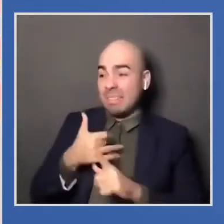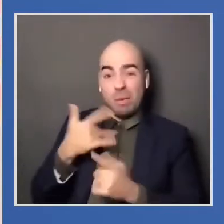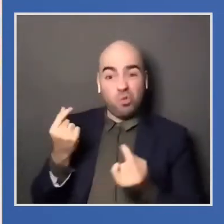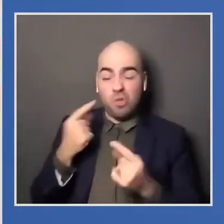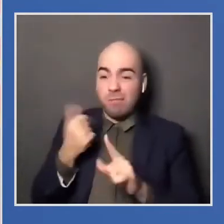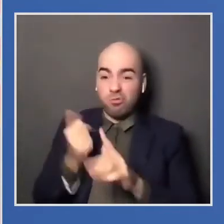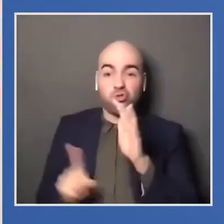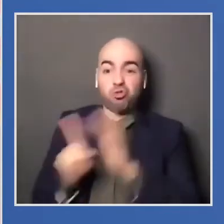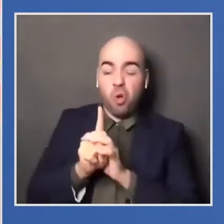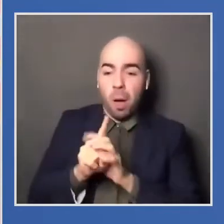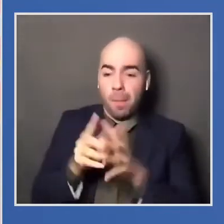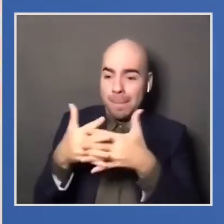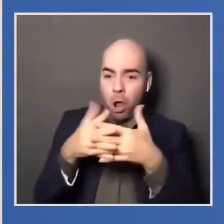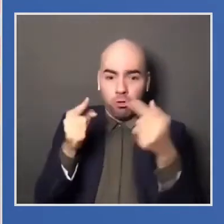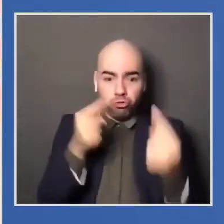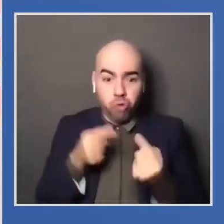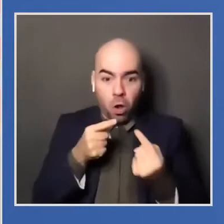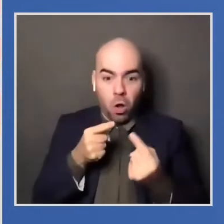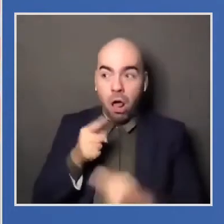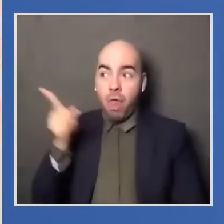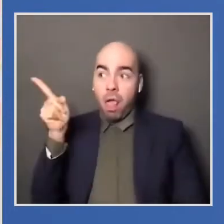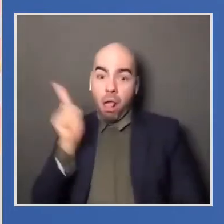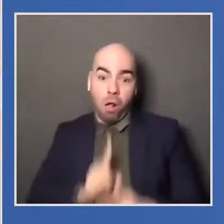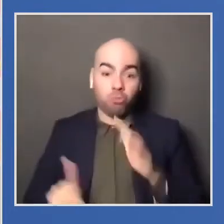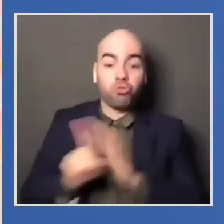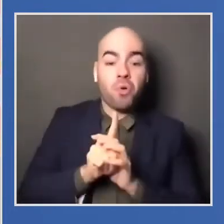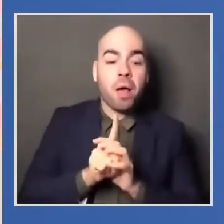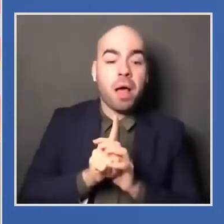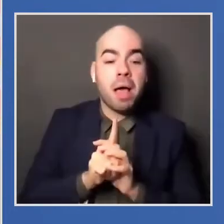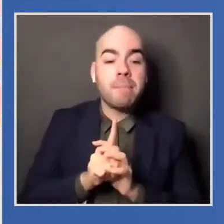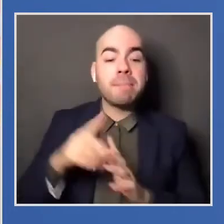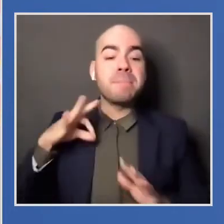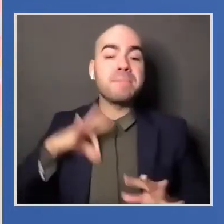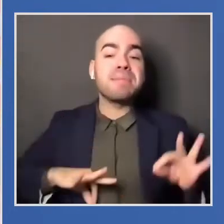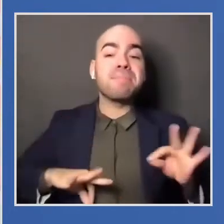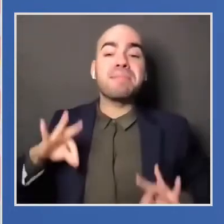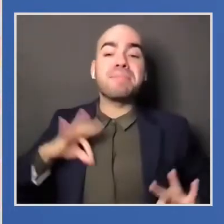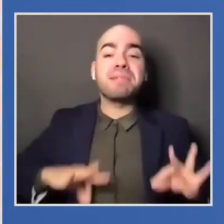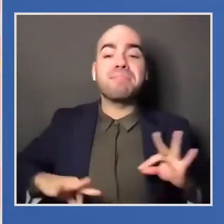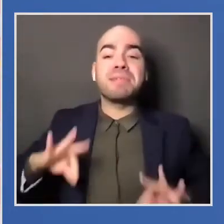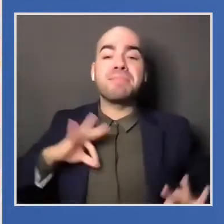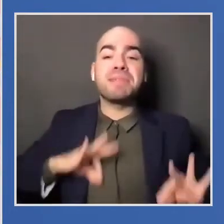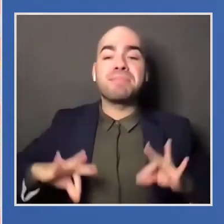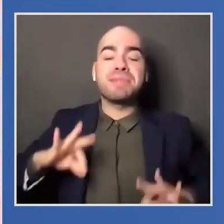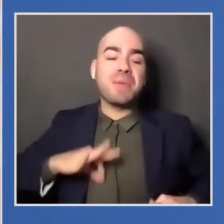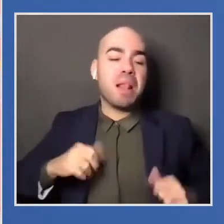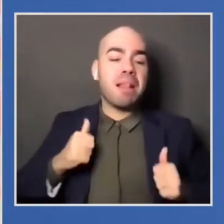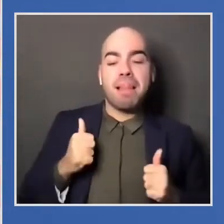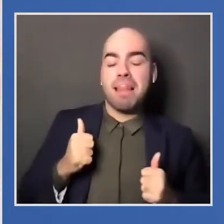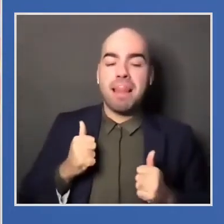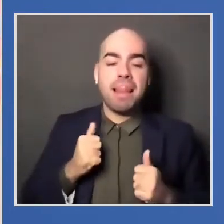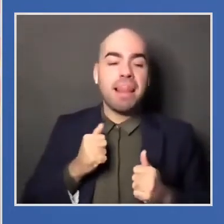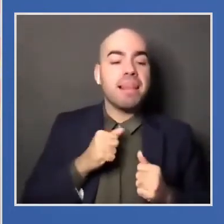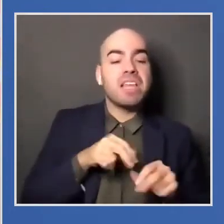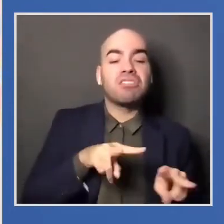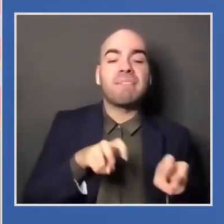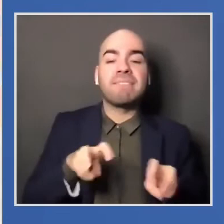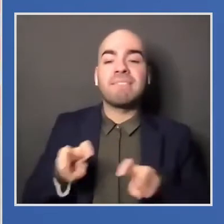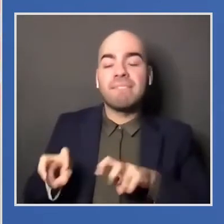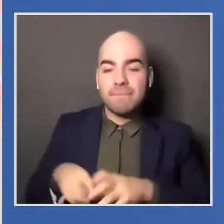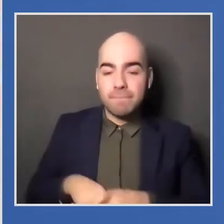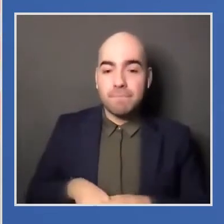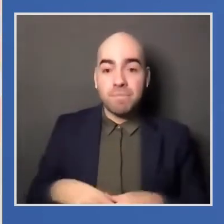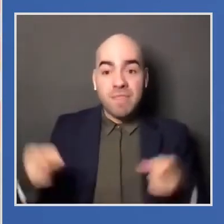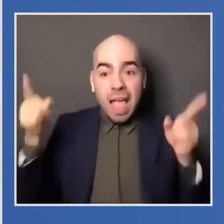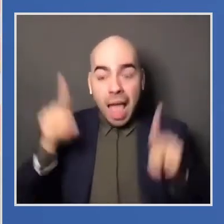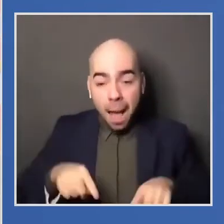solve anything, but only to benefit themselves. In a recent encyclical, Pope Francis